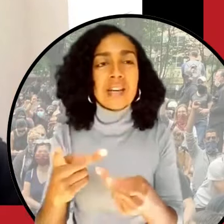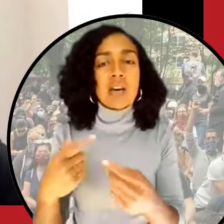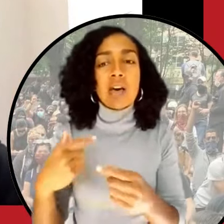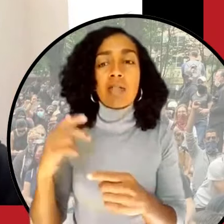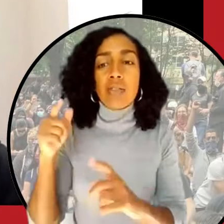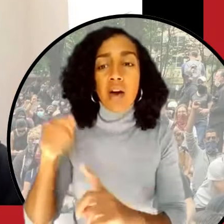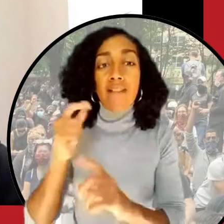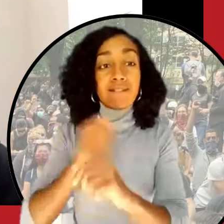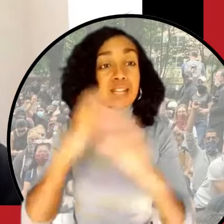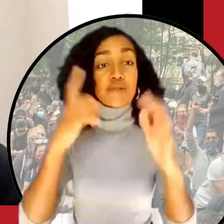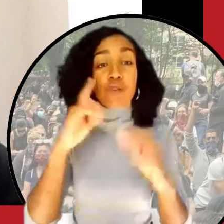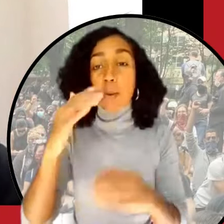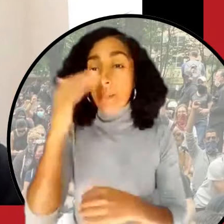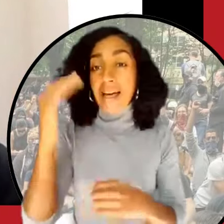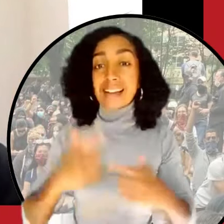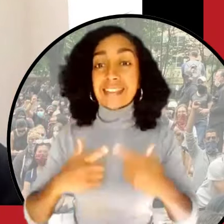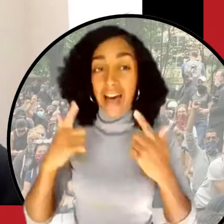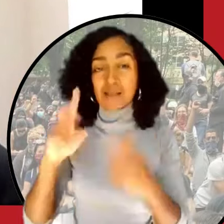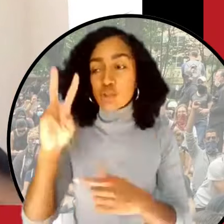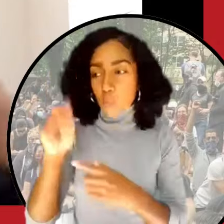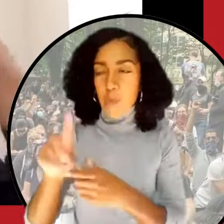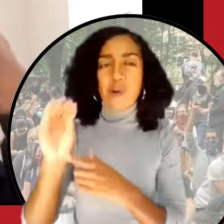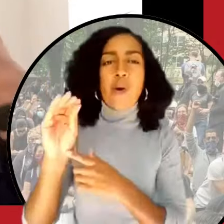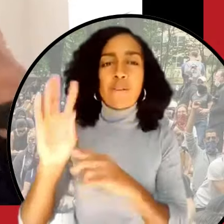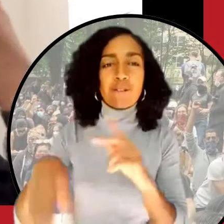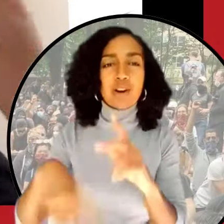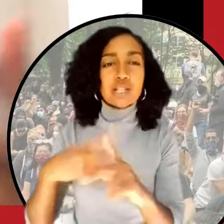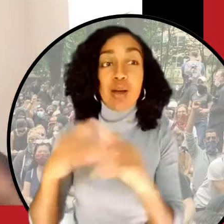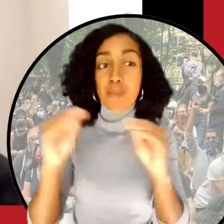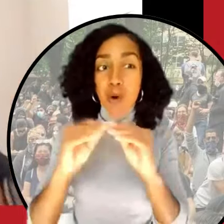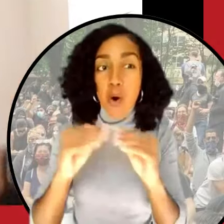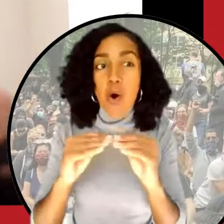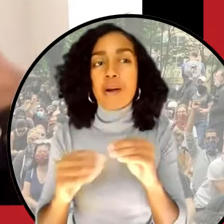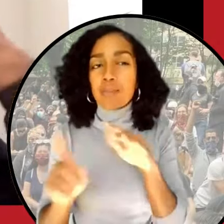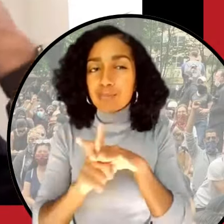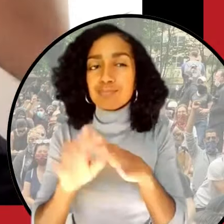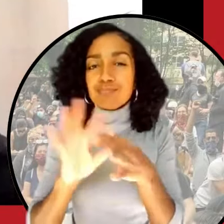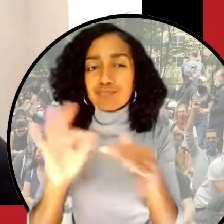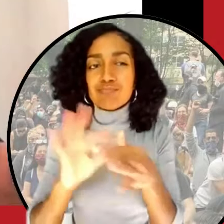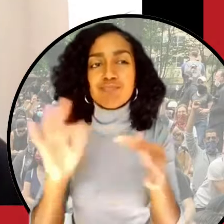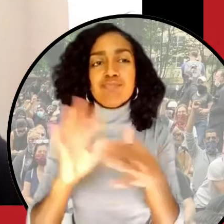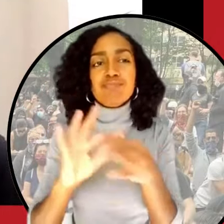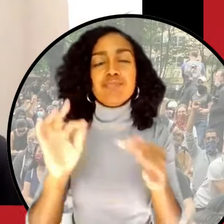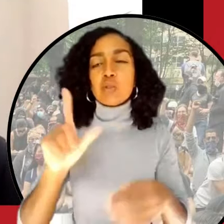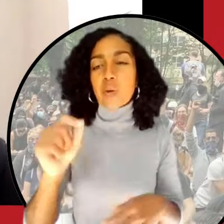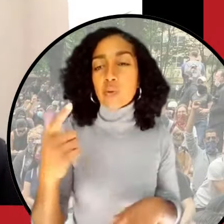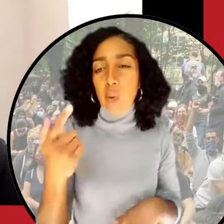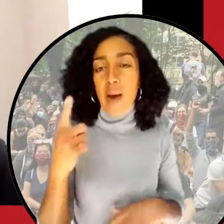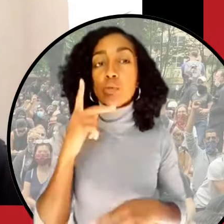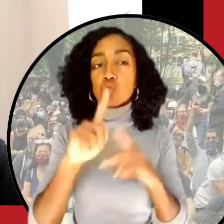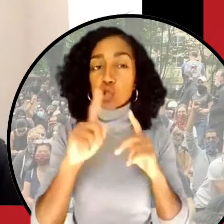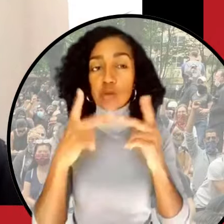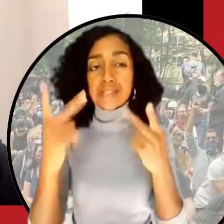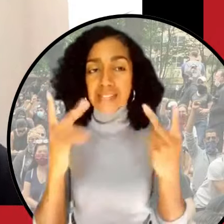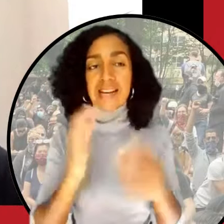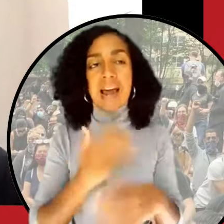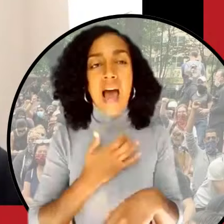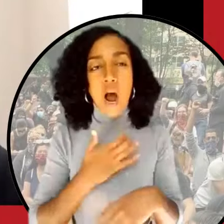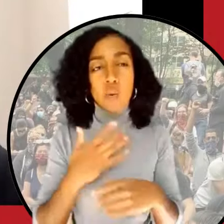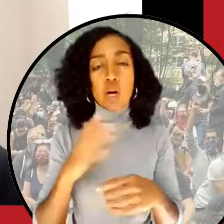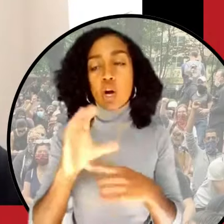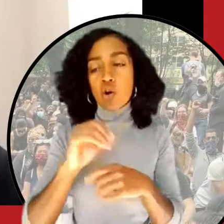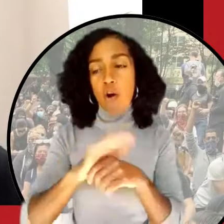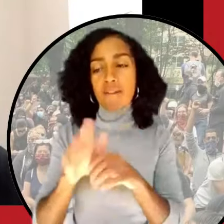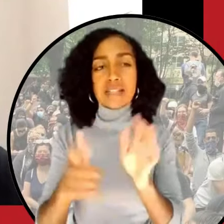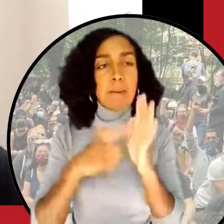in 2021, so be on the lookout. I'm sure you all have seen our COVID demands and have seen the call for amnesty for